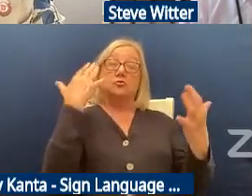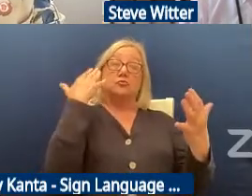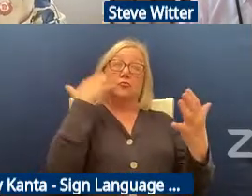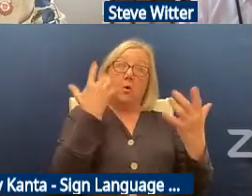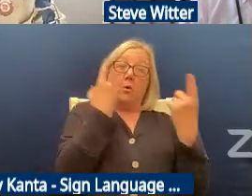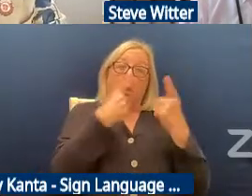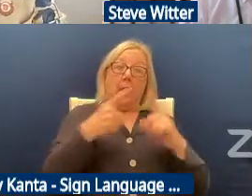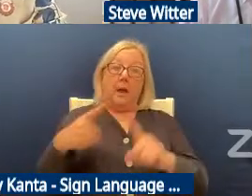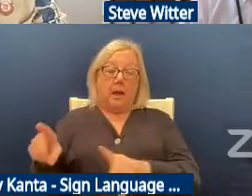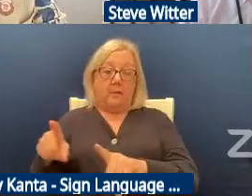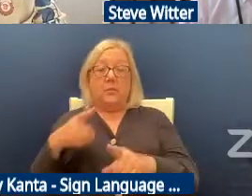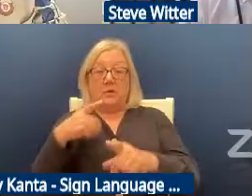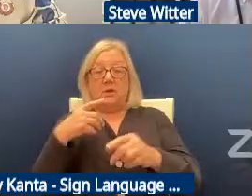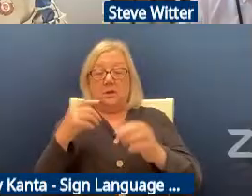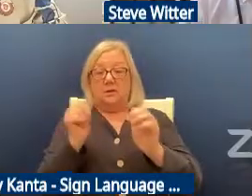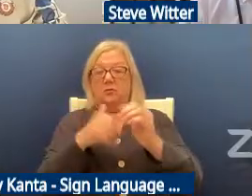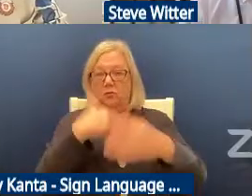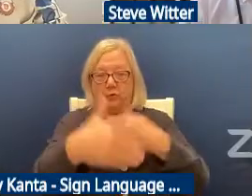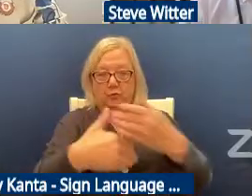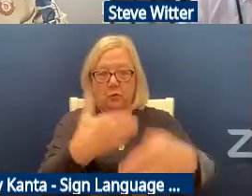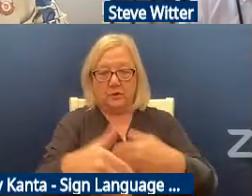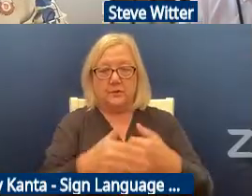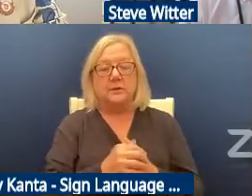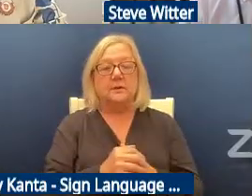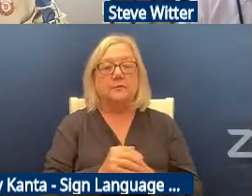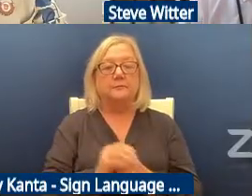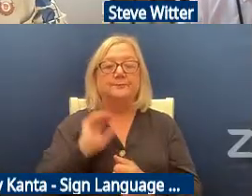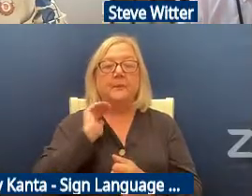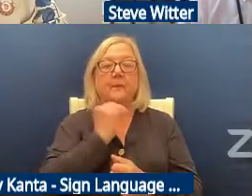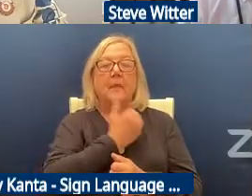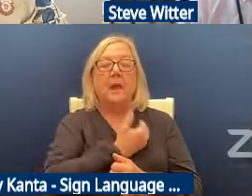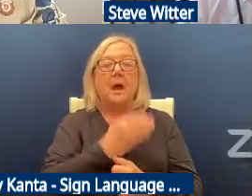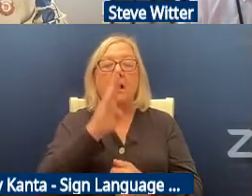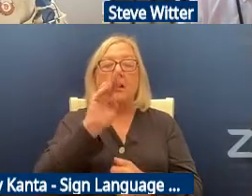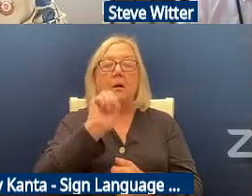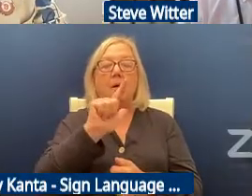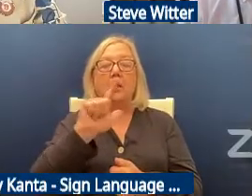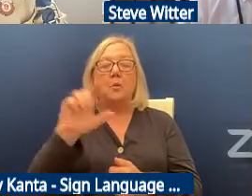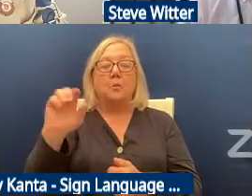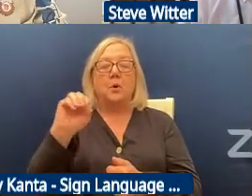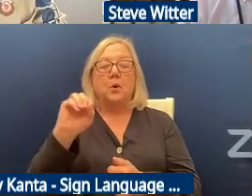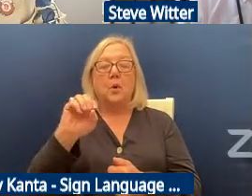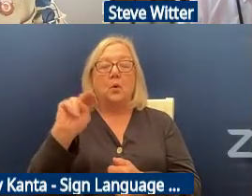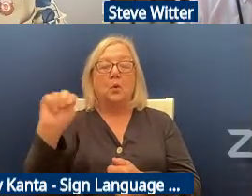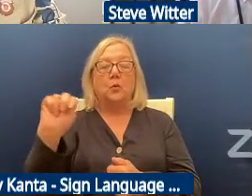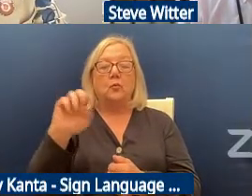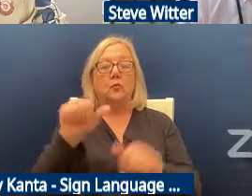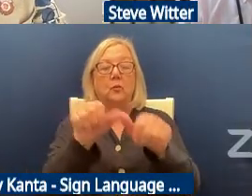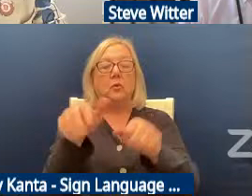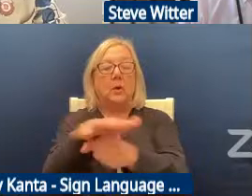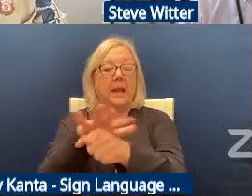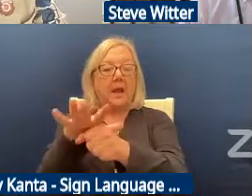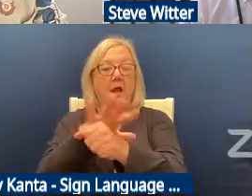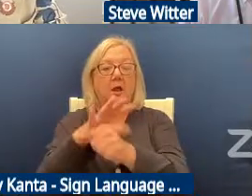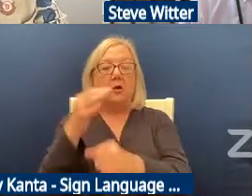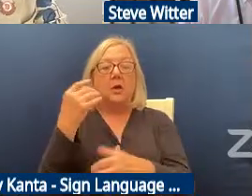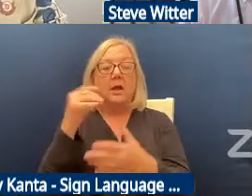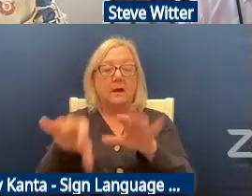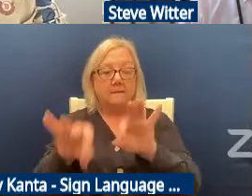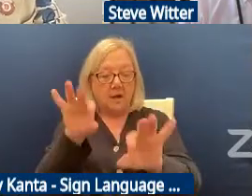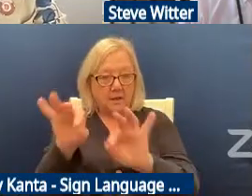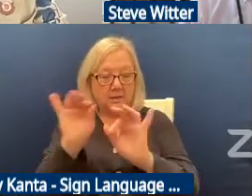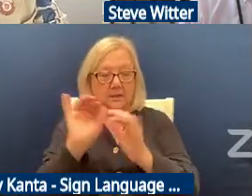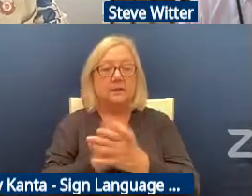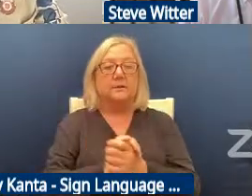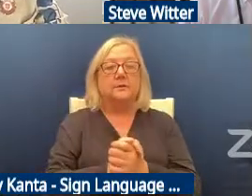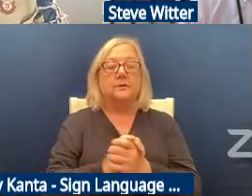and our preliminary findings. So as we get closer to that December release, that's